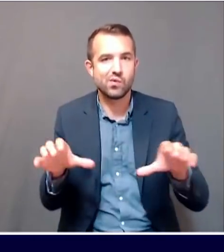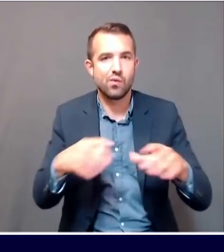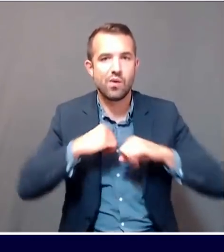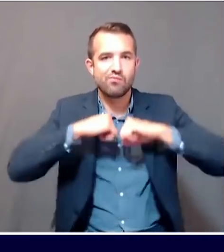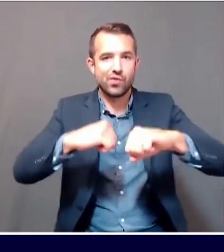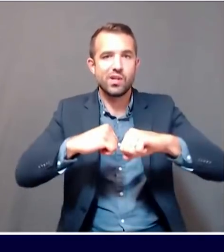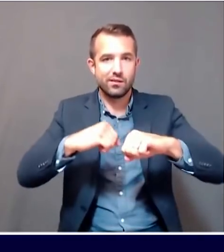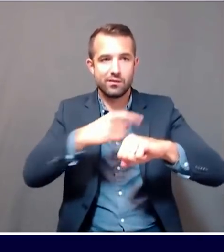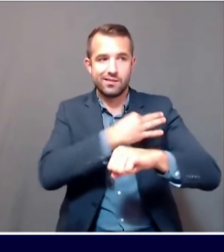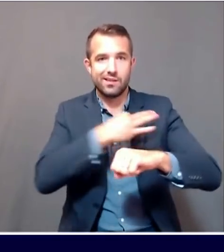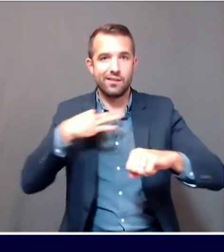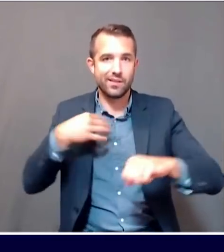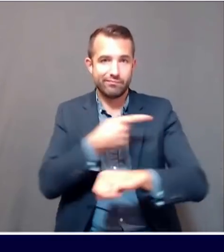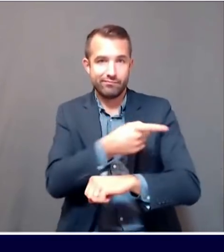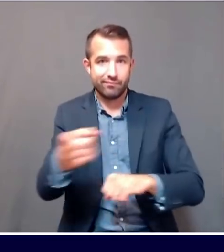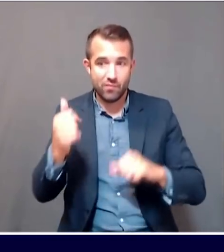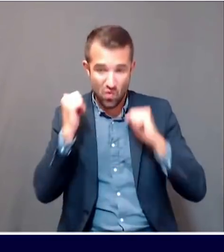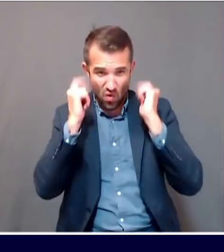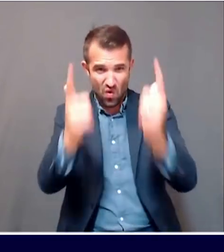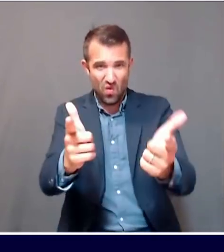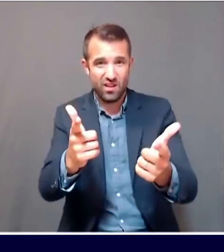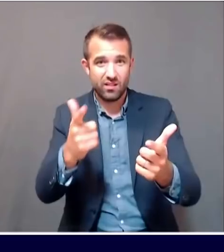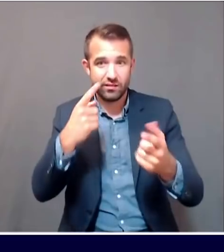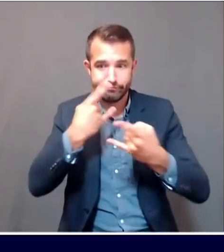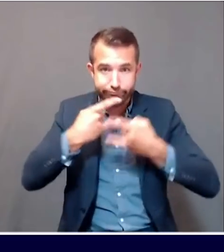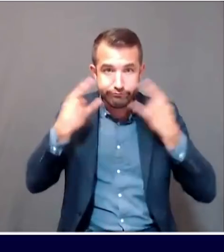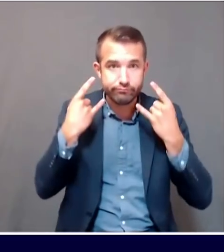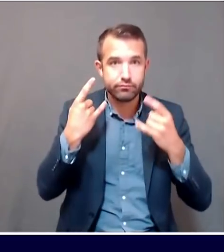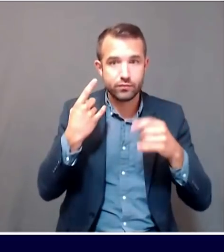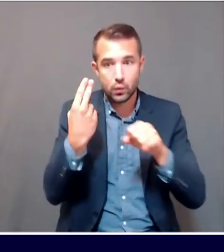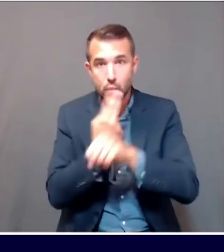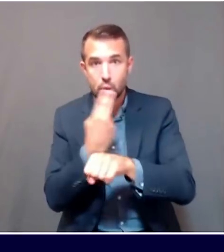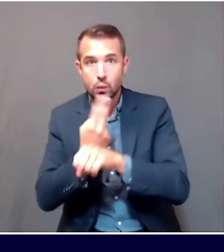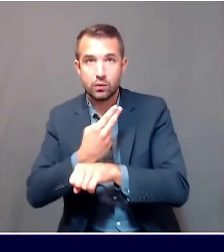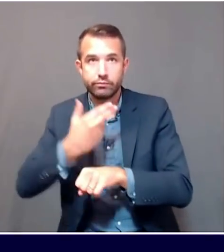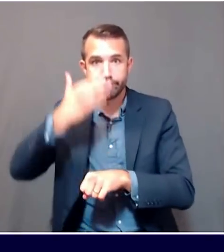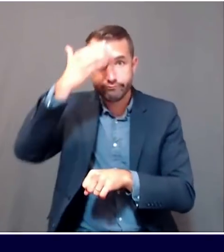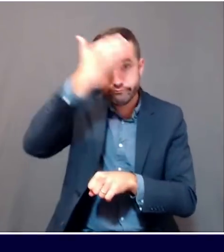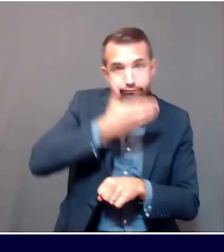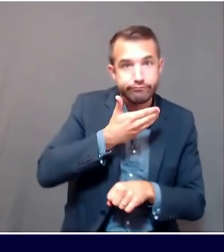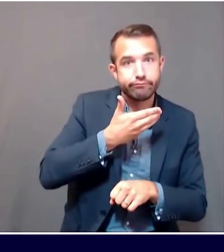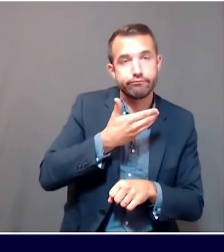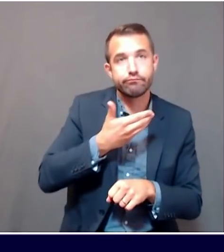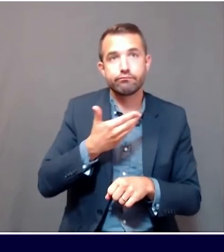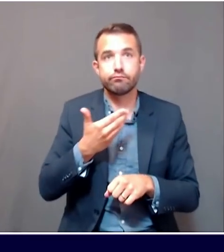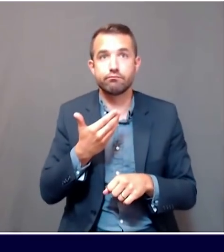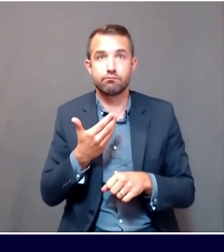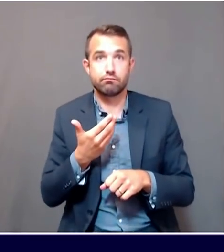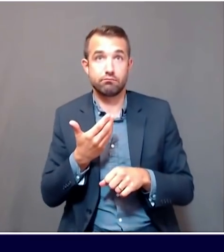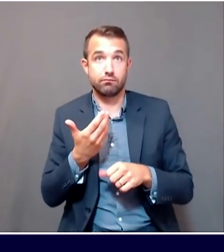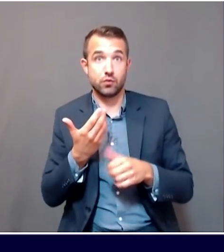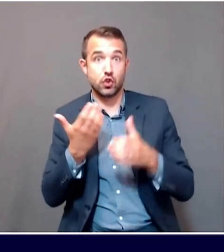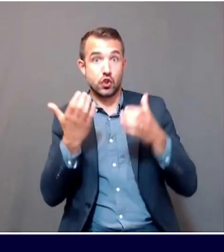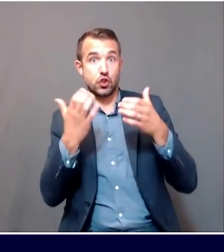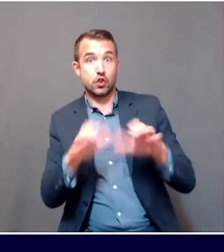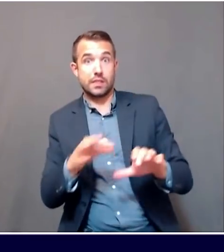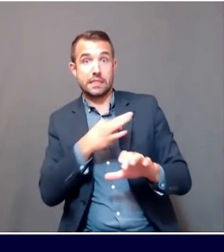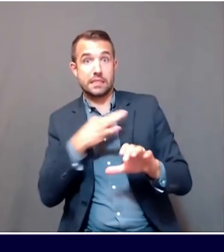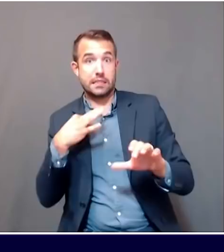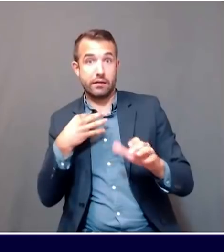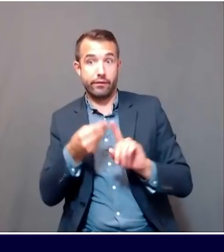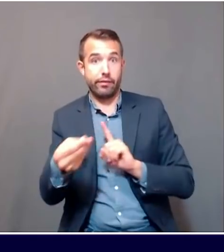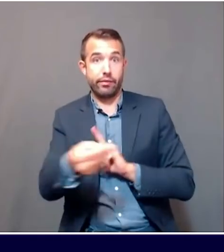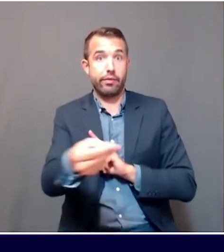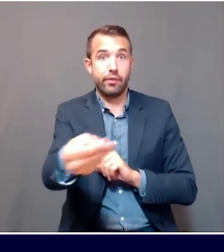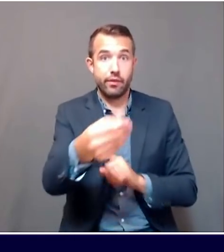uniformly and universally wearing face coverings and face shields, the likelihood of transmission to other staff is low. So it